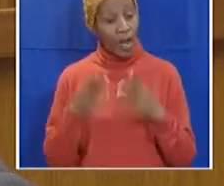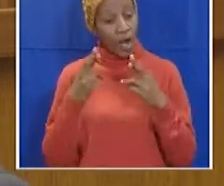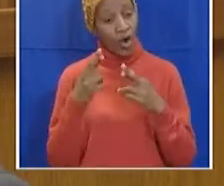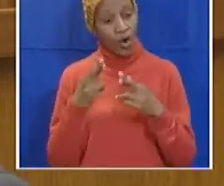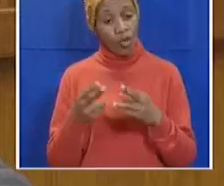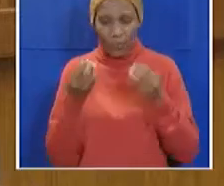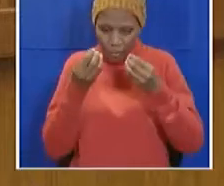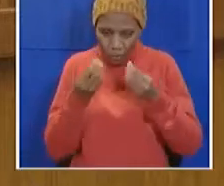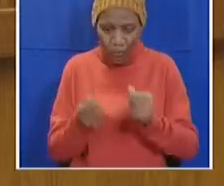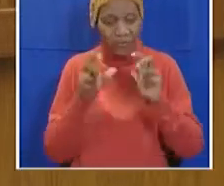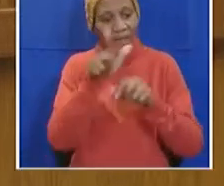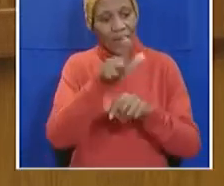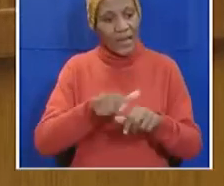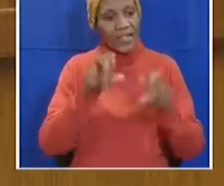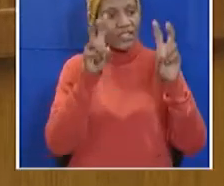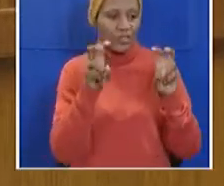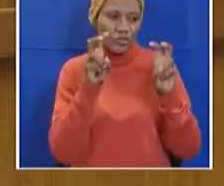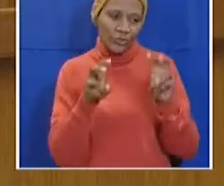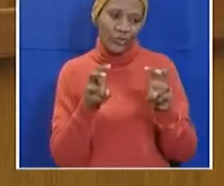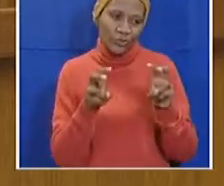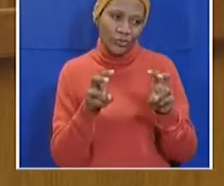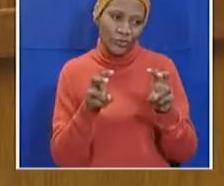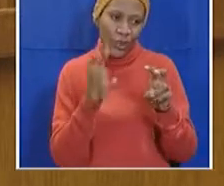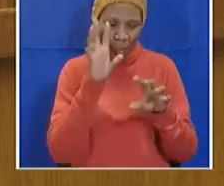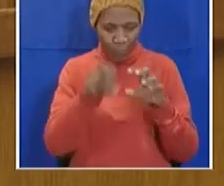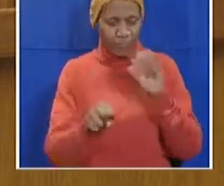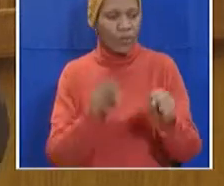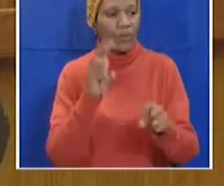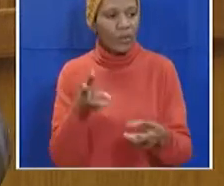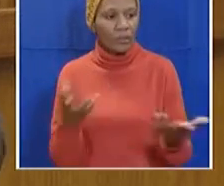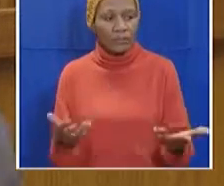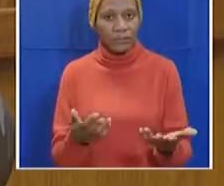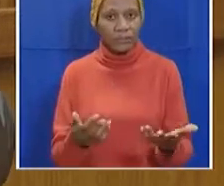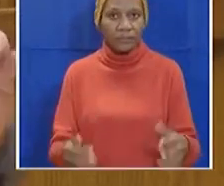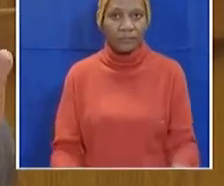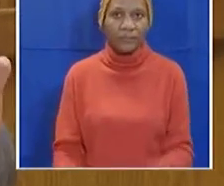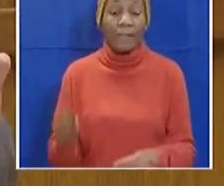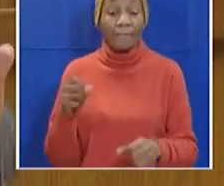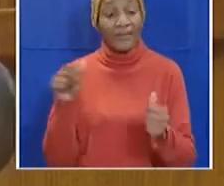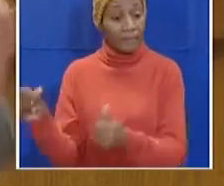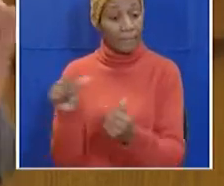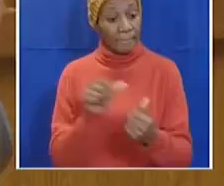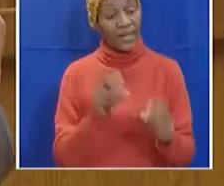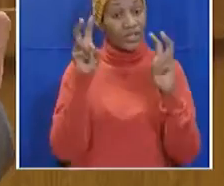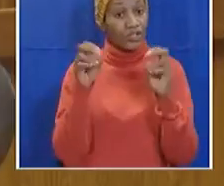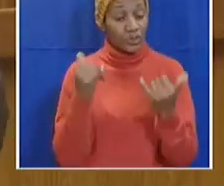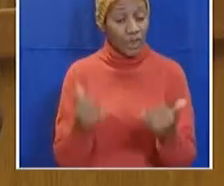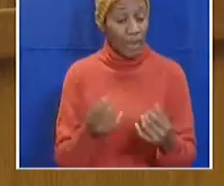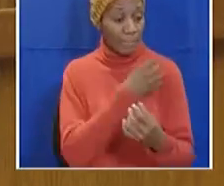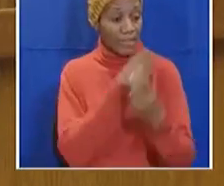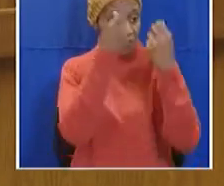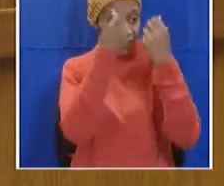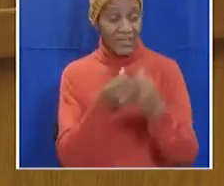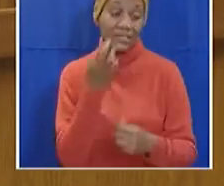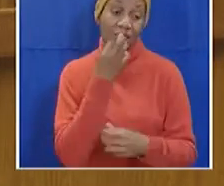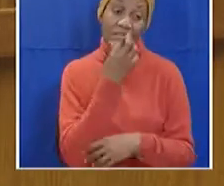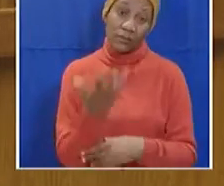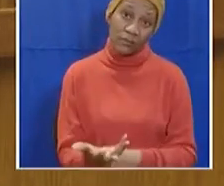to the land issue. But I just want to commend you for your engagement in that regard. But getting back to the issue, the Minister of Finance says due